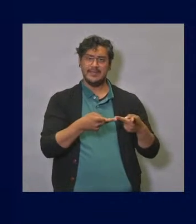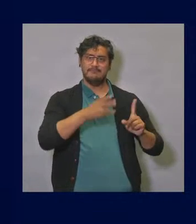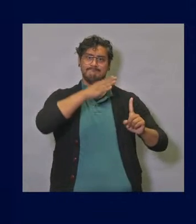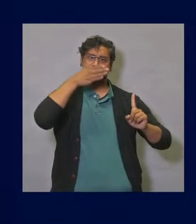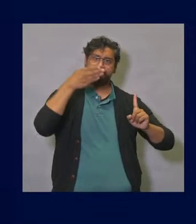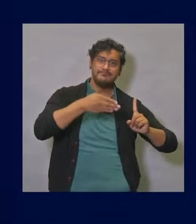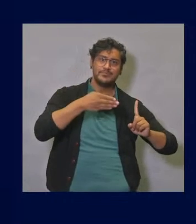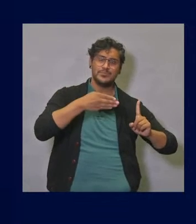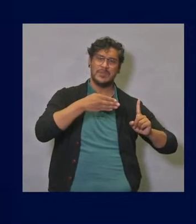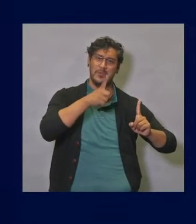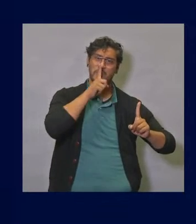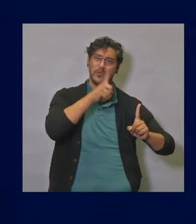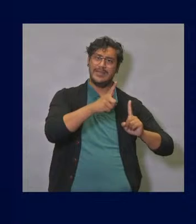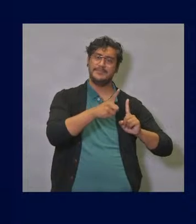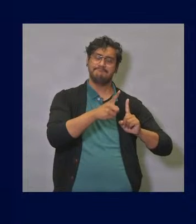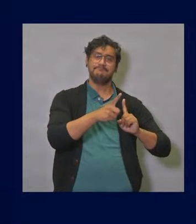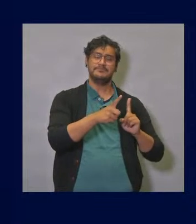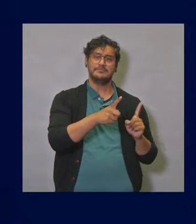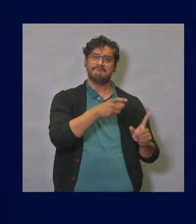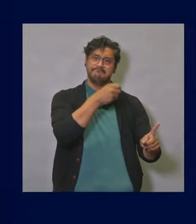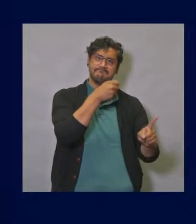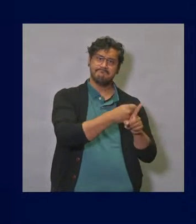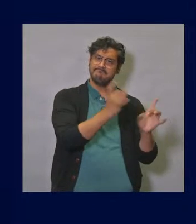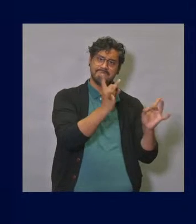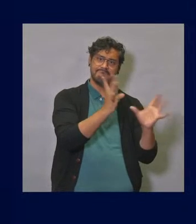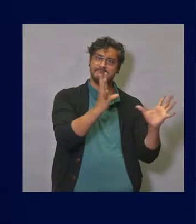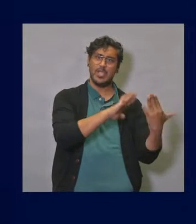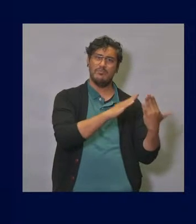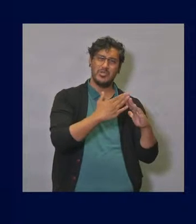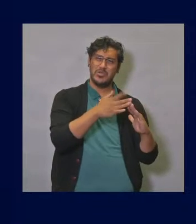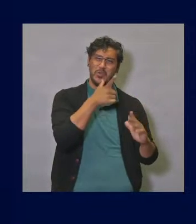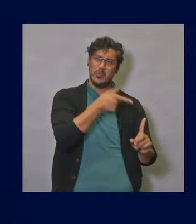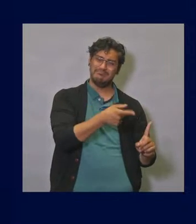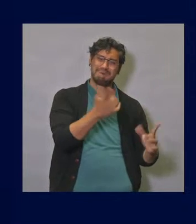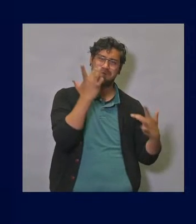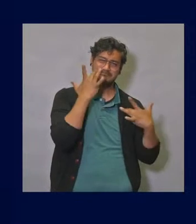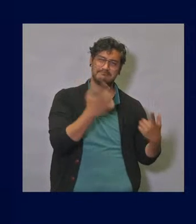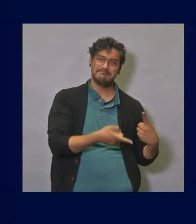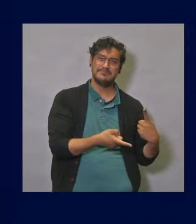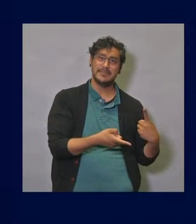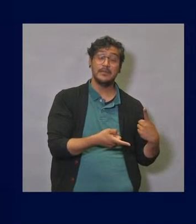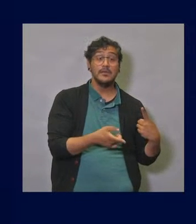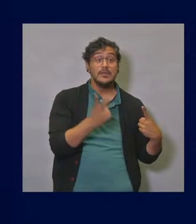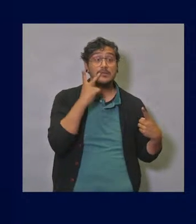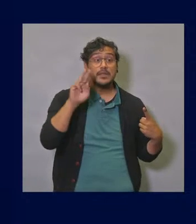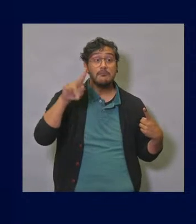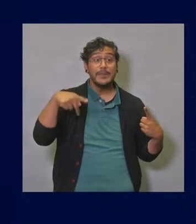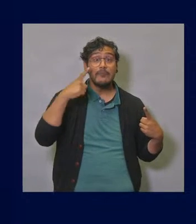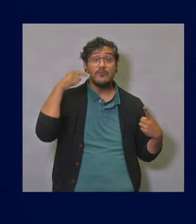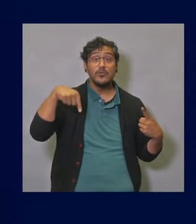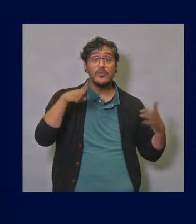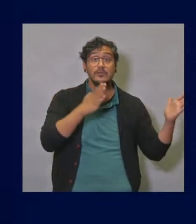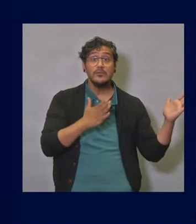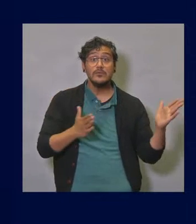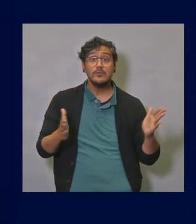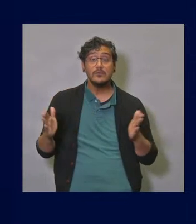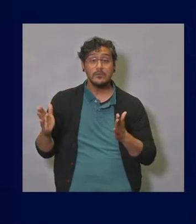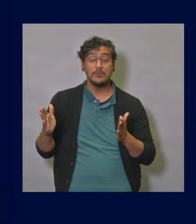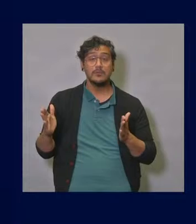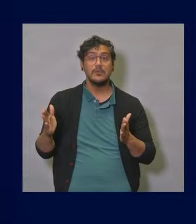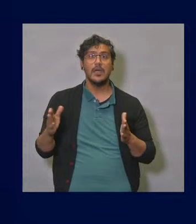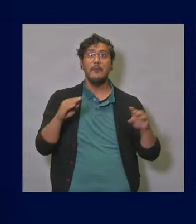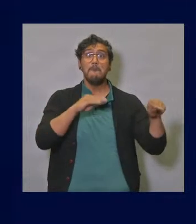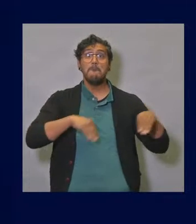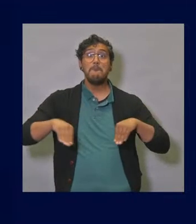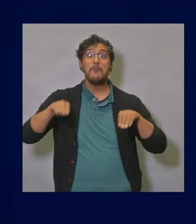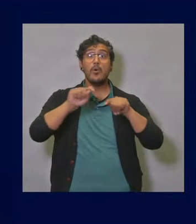in hard-hit communities. Meanwhile, as you see from the map of the mobile vaccination sites planned for this week, our mobile team